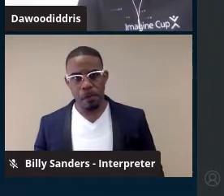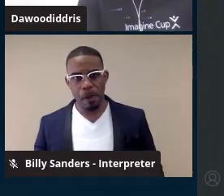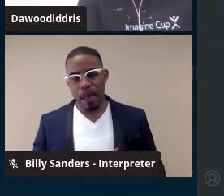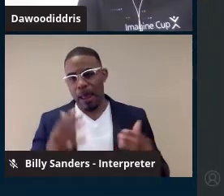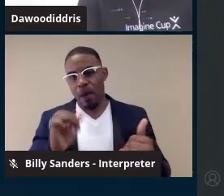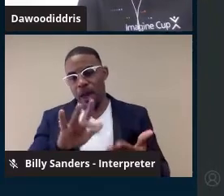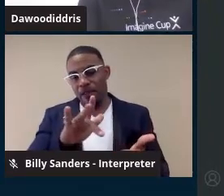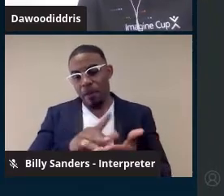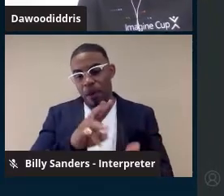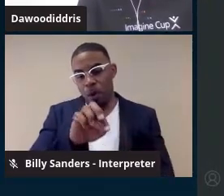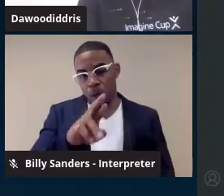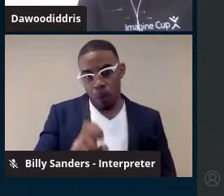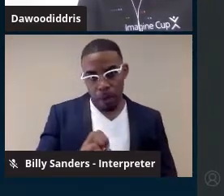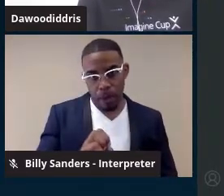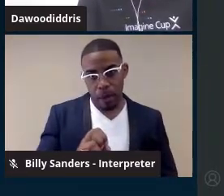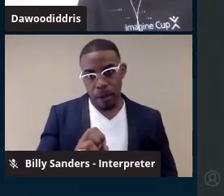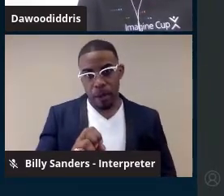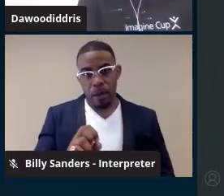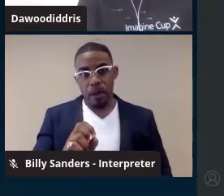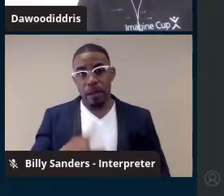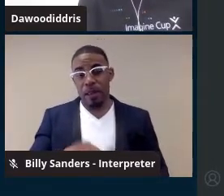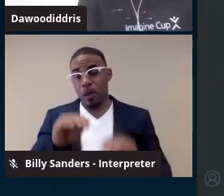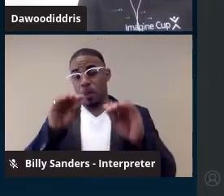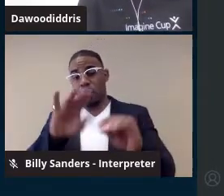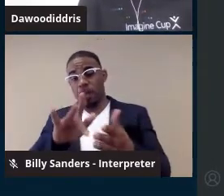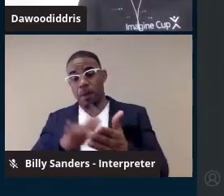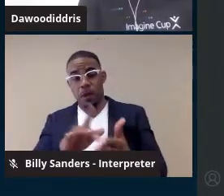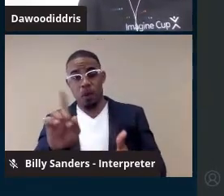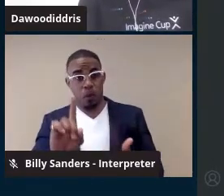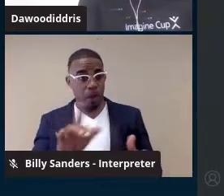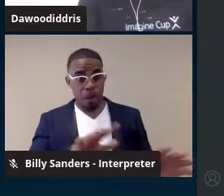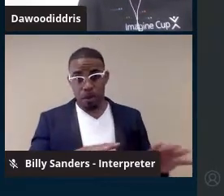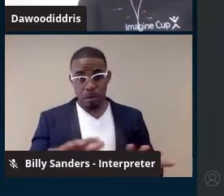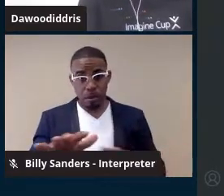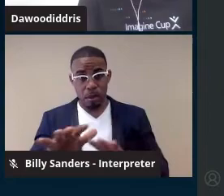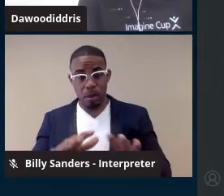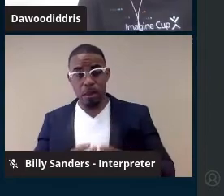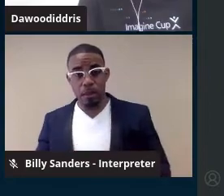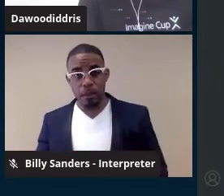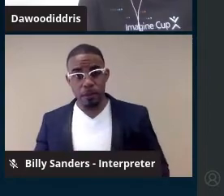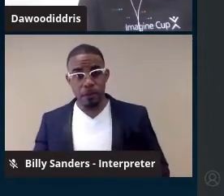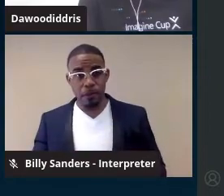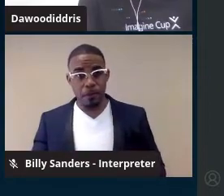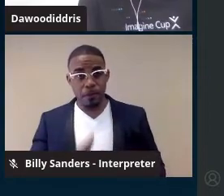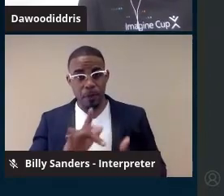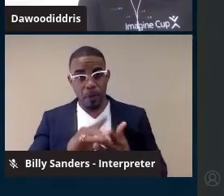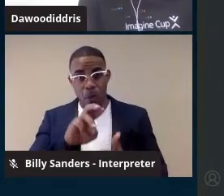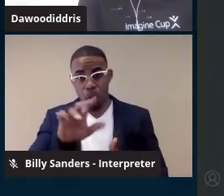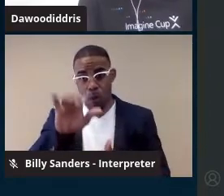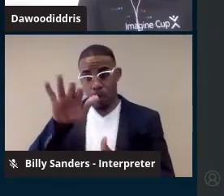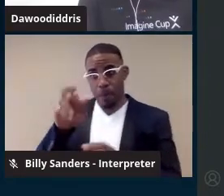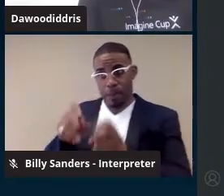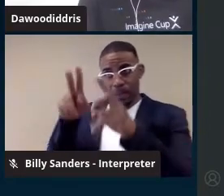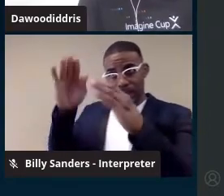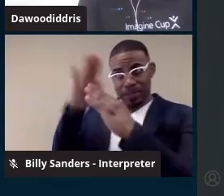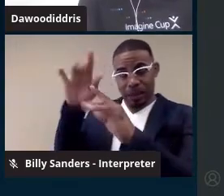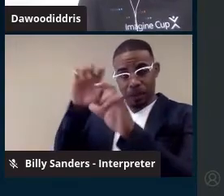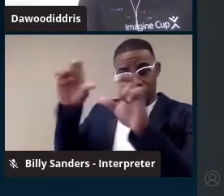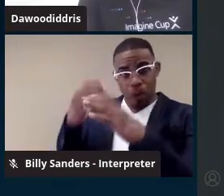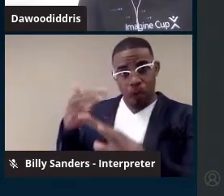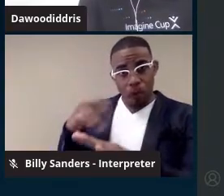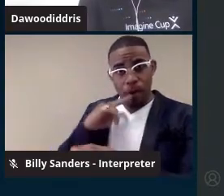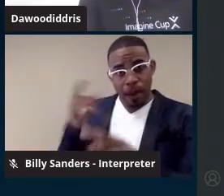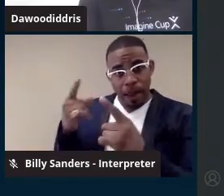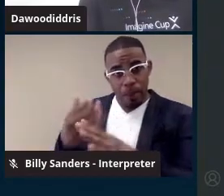middleware, and then we put in the middleware at the top. Now, when we had the middleware, we put it at the top before the database and everything so